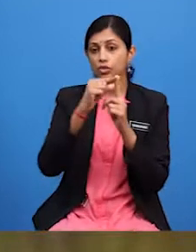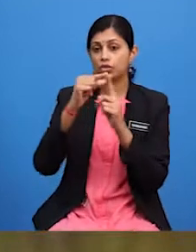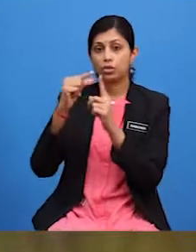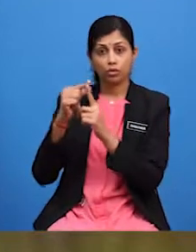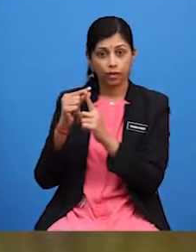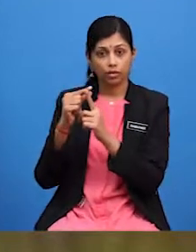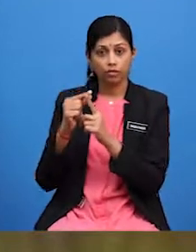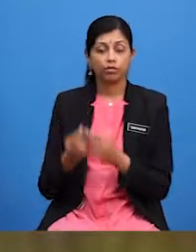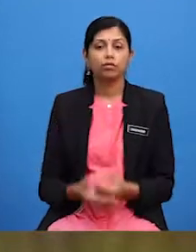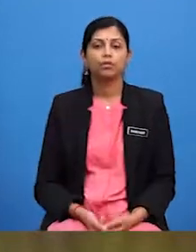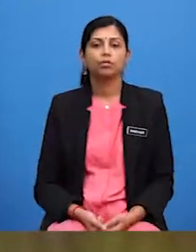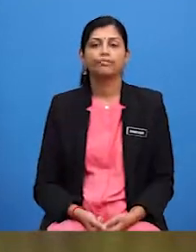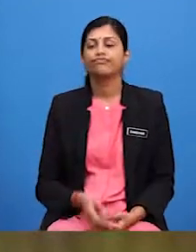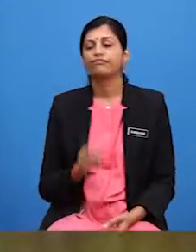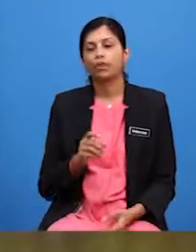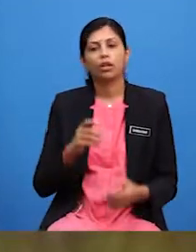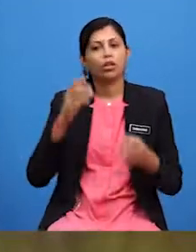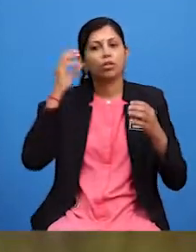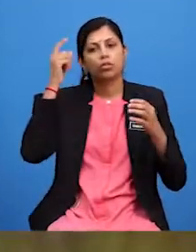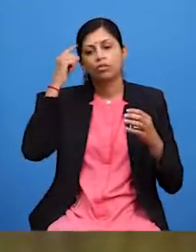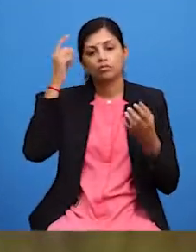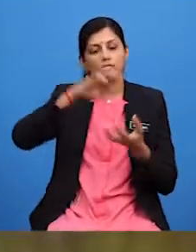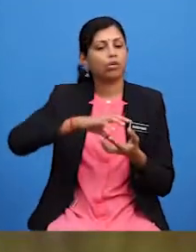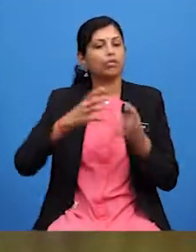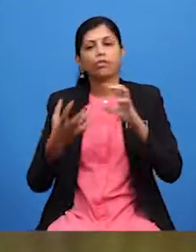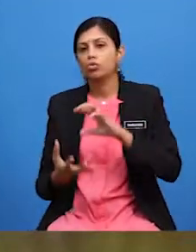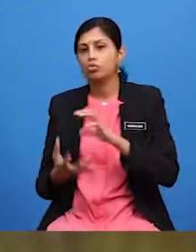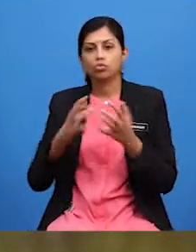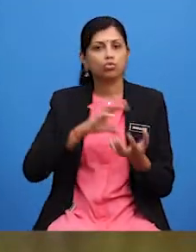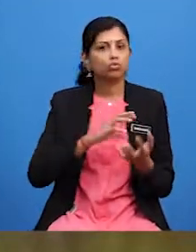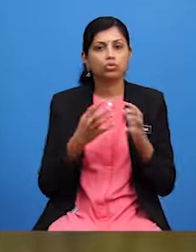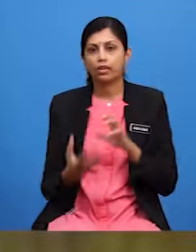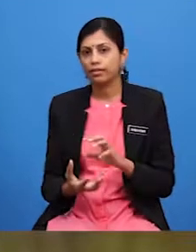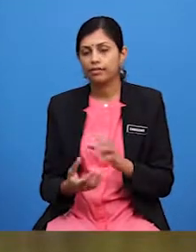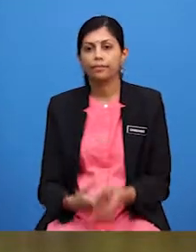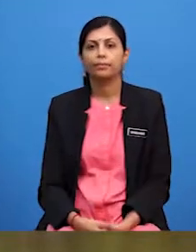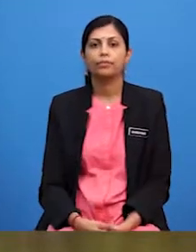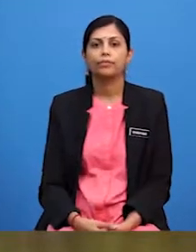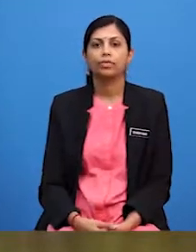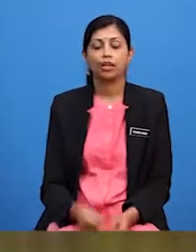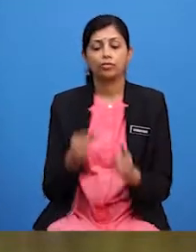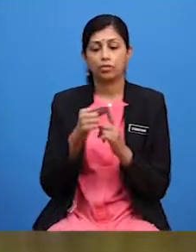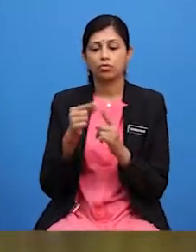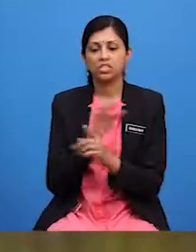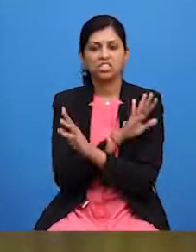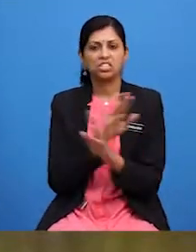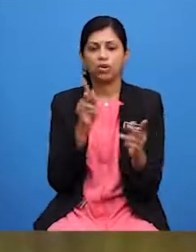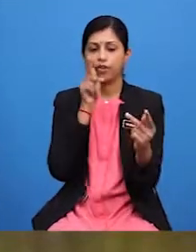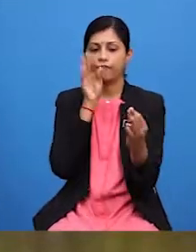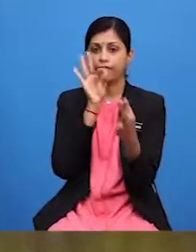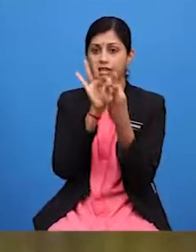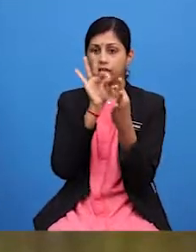a lot of confusions, especially if the words do not fit the context of the